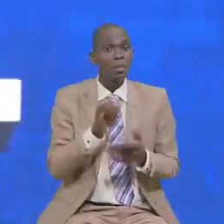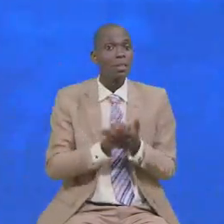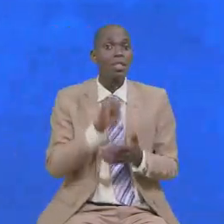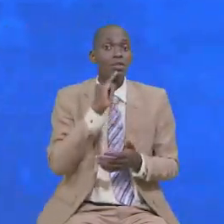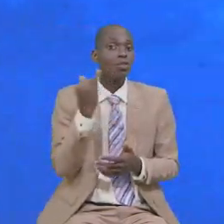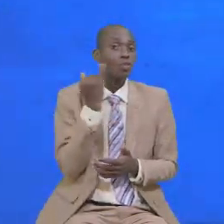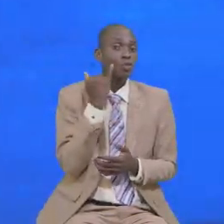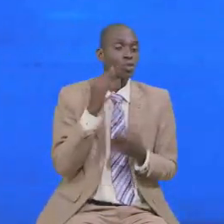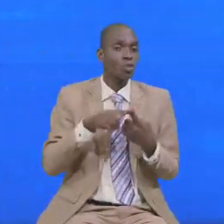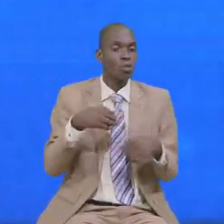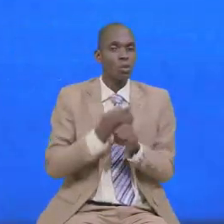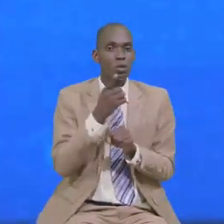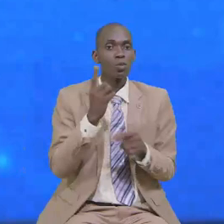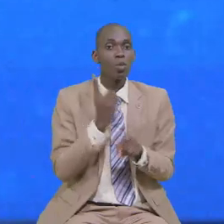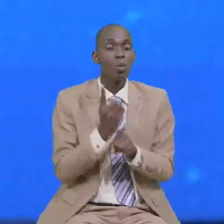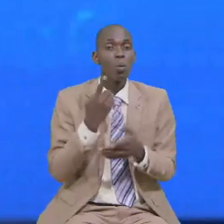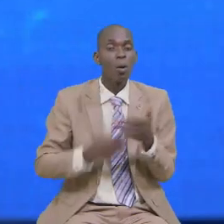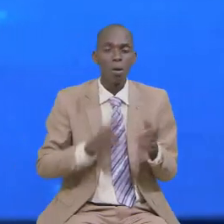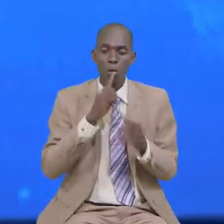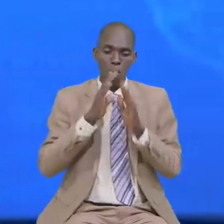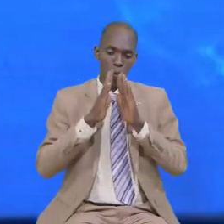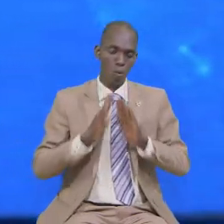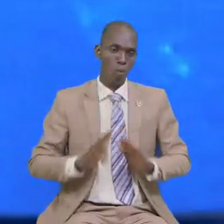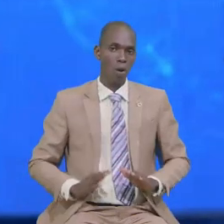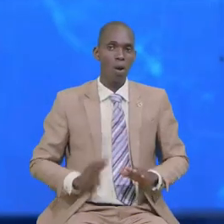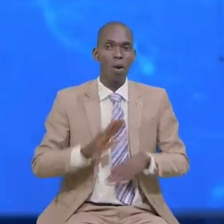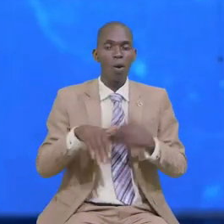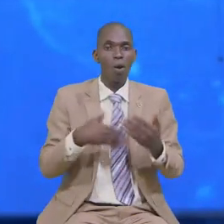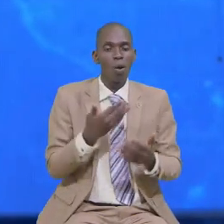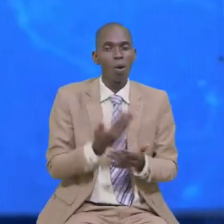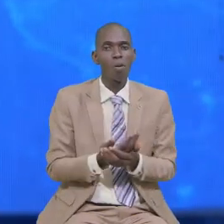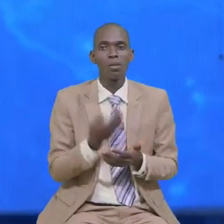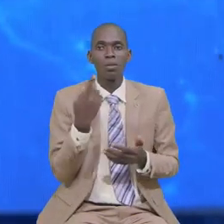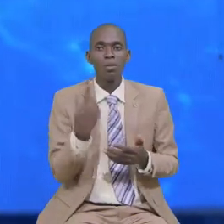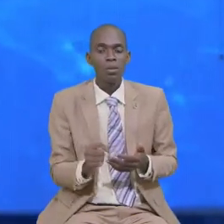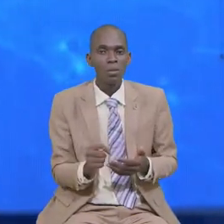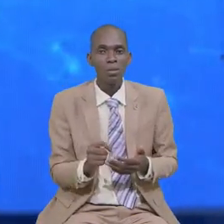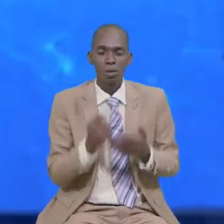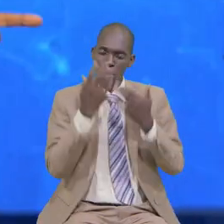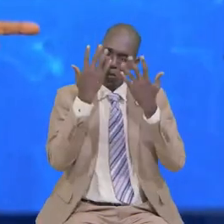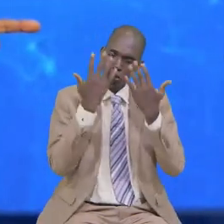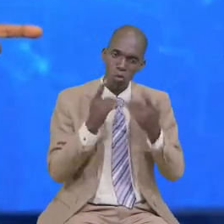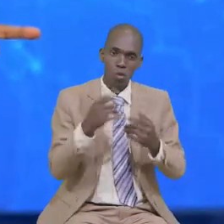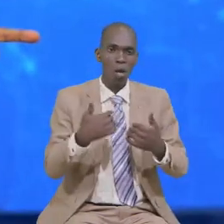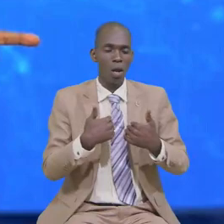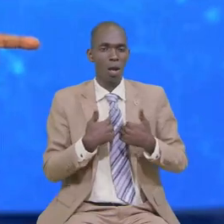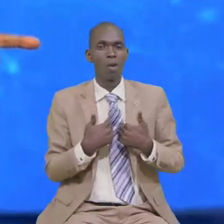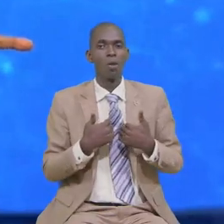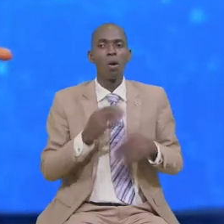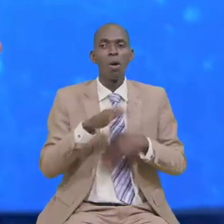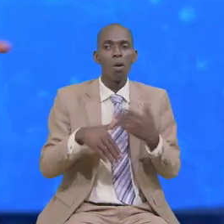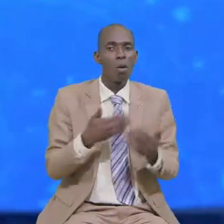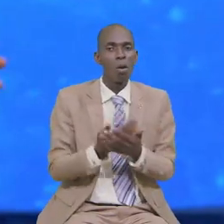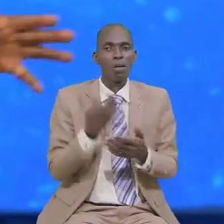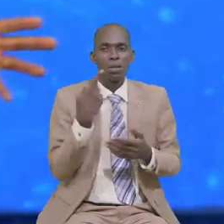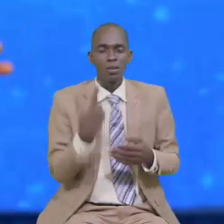keep quiet. All the peace you have, all the sorrow you have, all the ill treatment